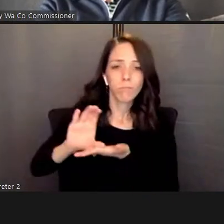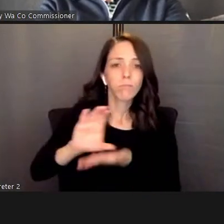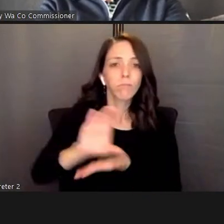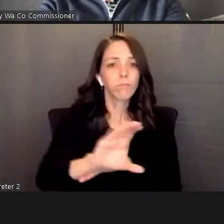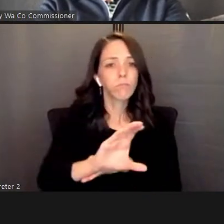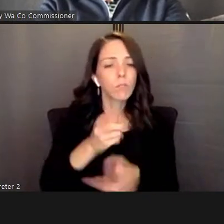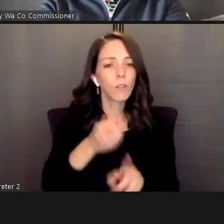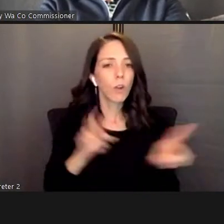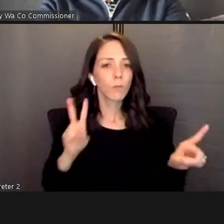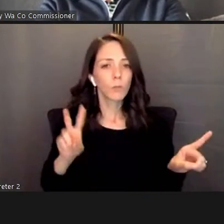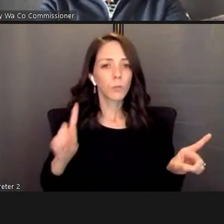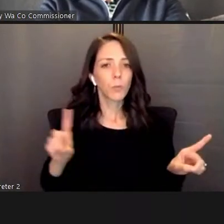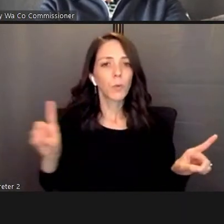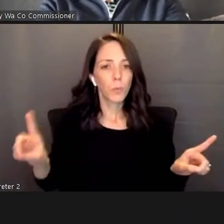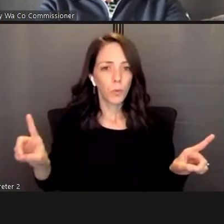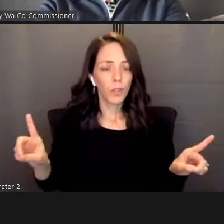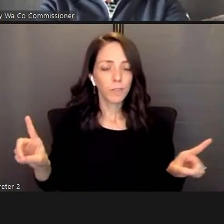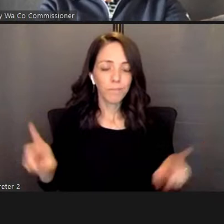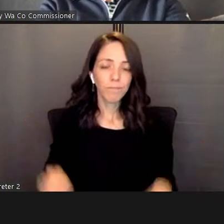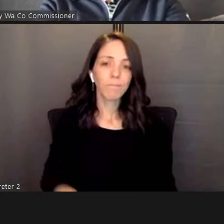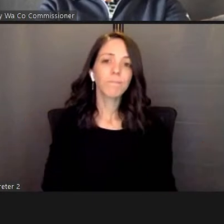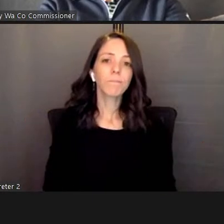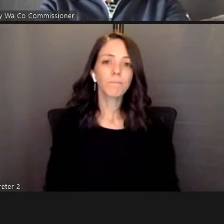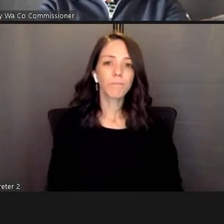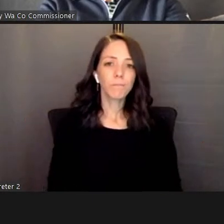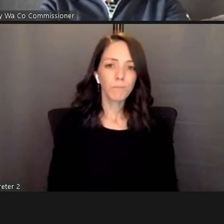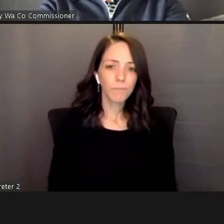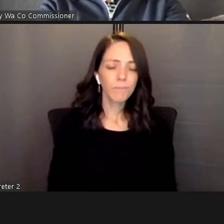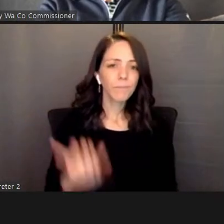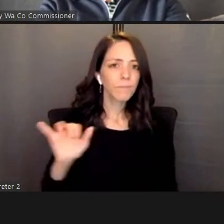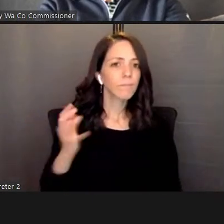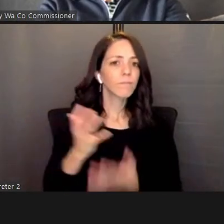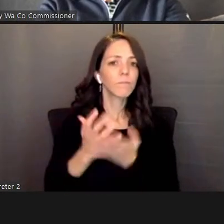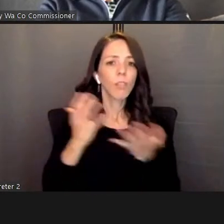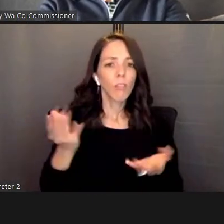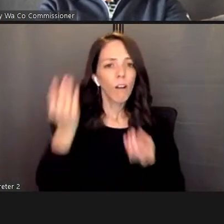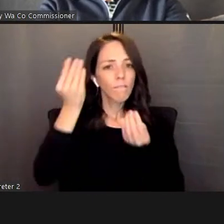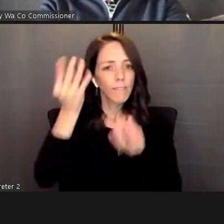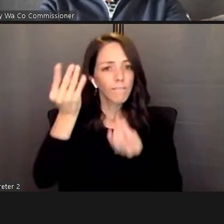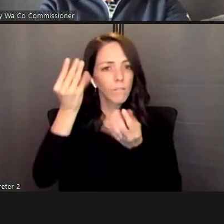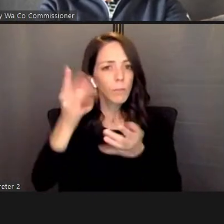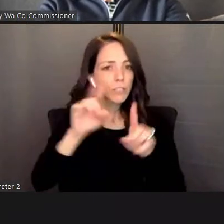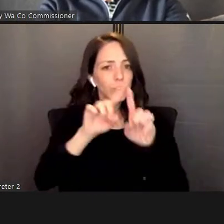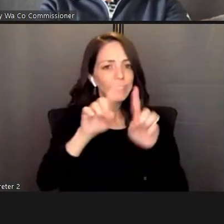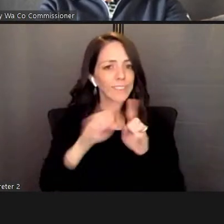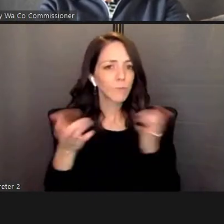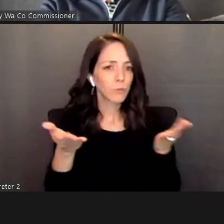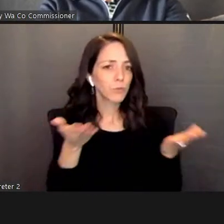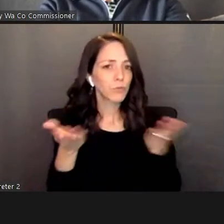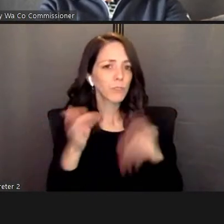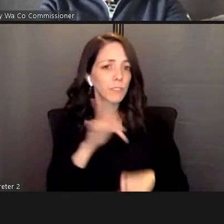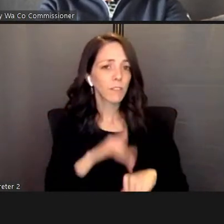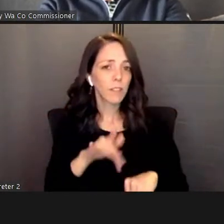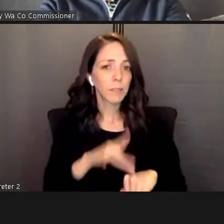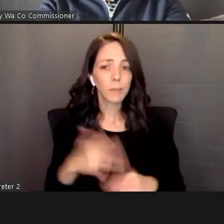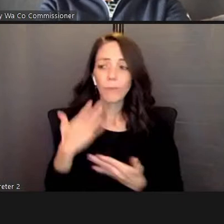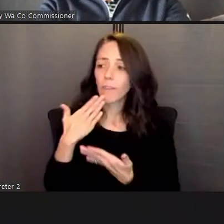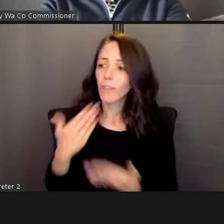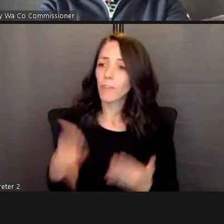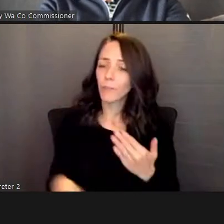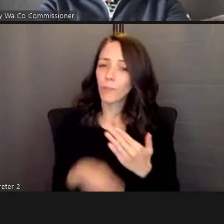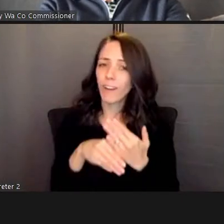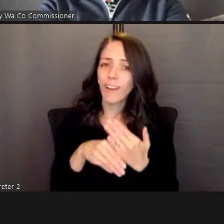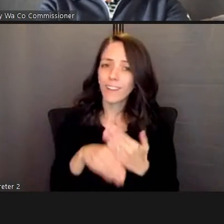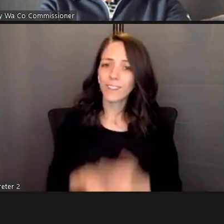that hub, that clearinghouse of information about services in our community. So thank you. Let's see, do